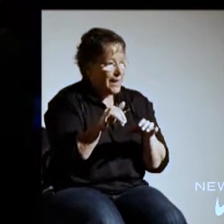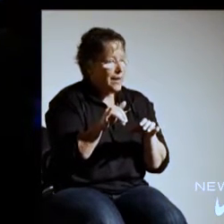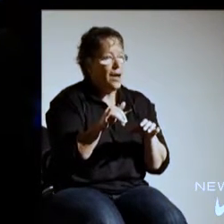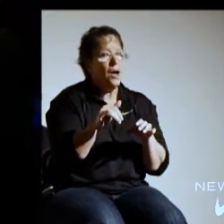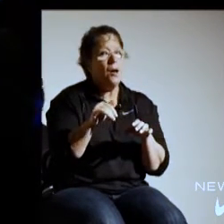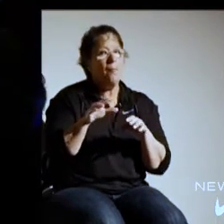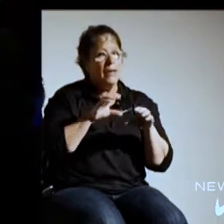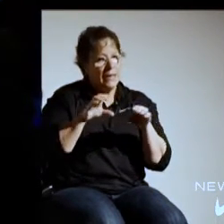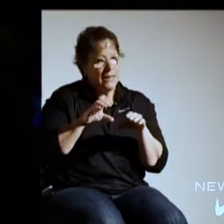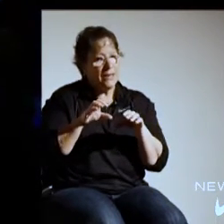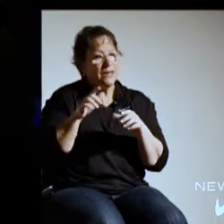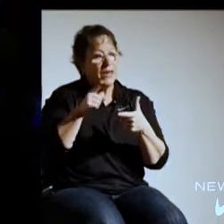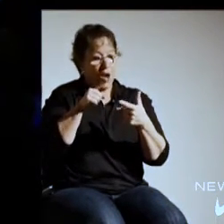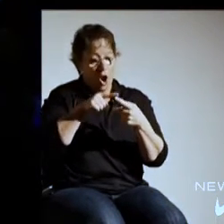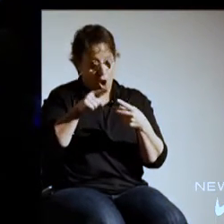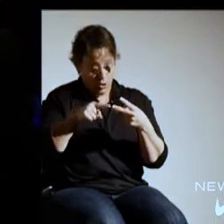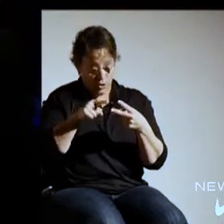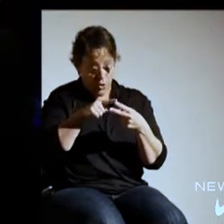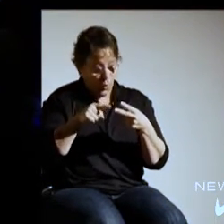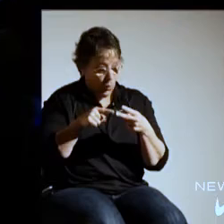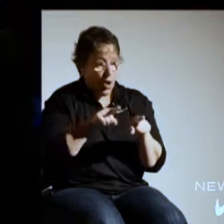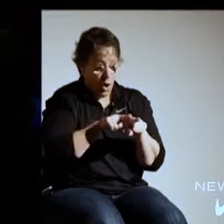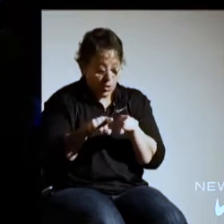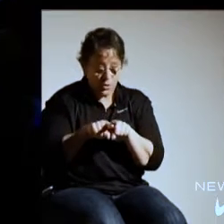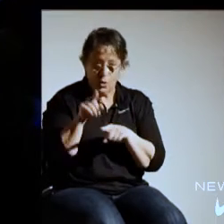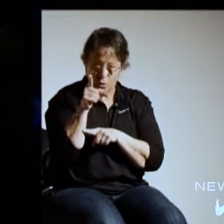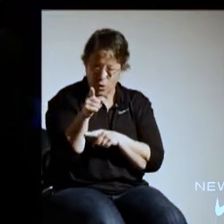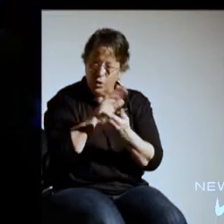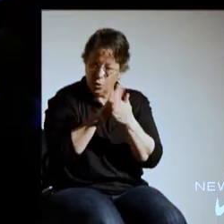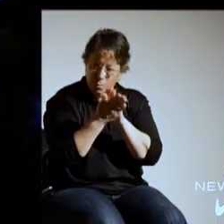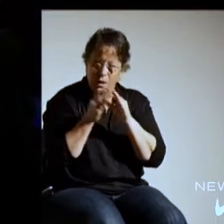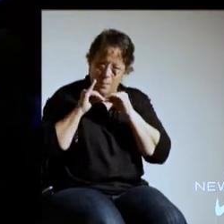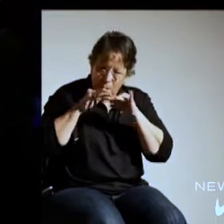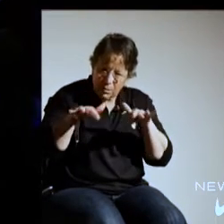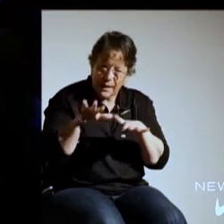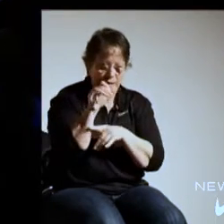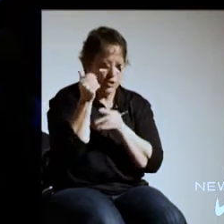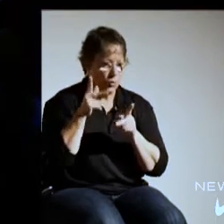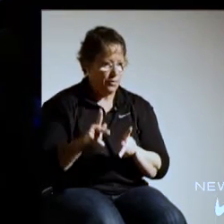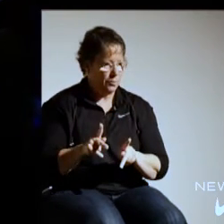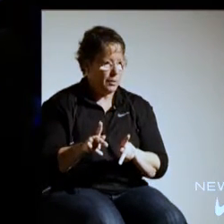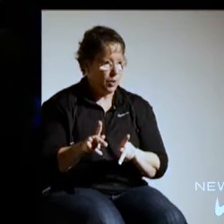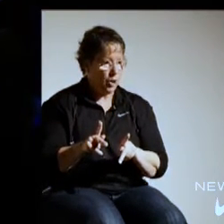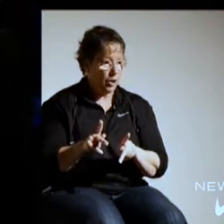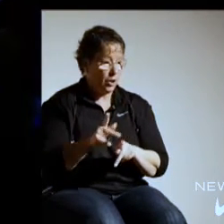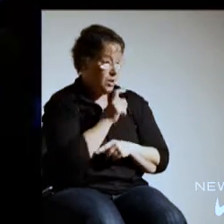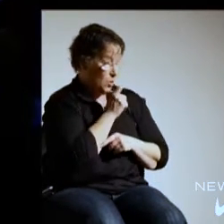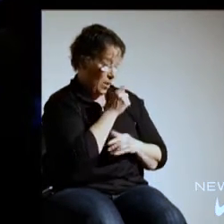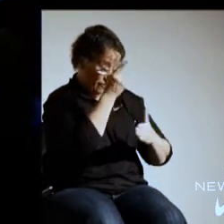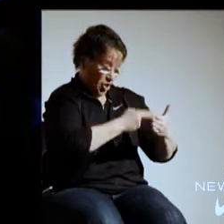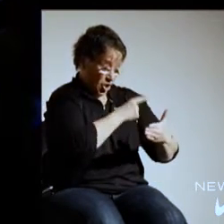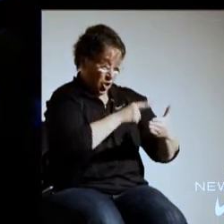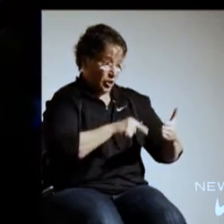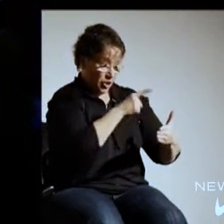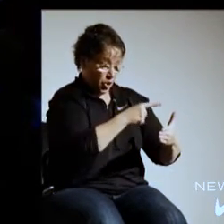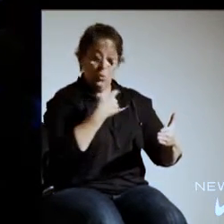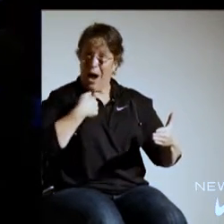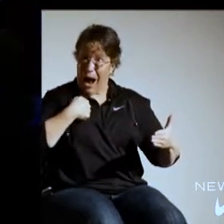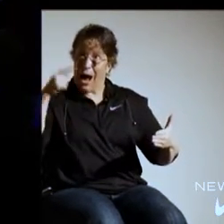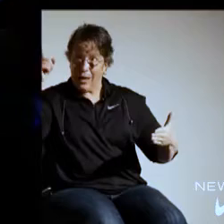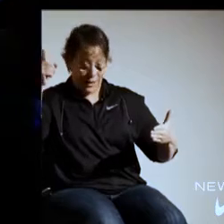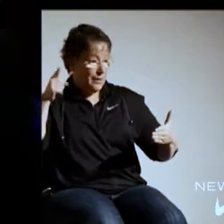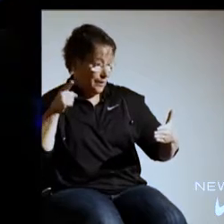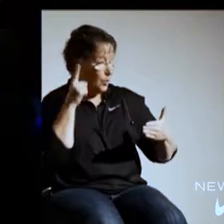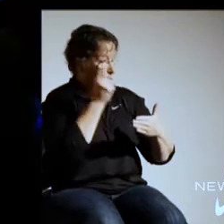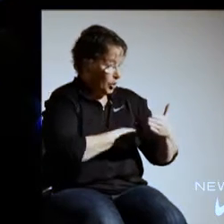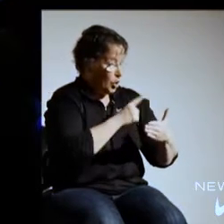others. And He says, I will bless those who bless you, and whoever curses you, I will curse, and all peoples